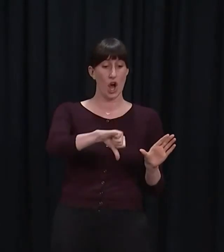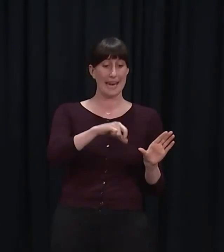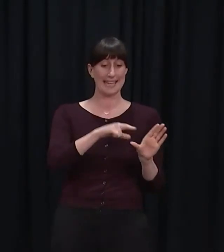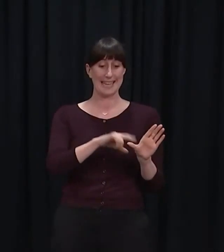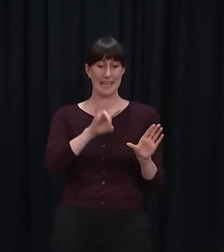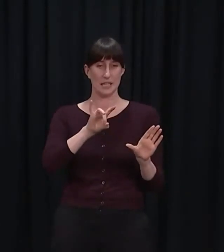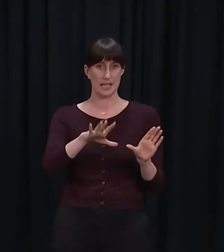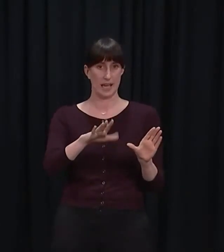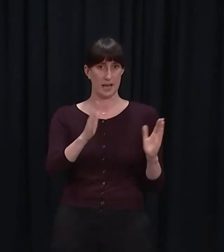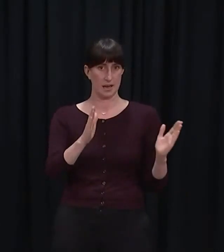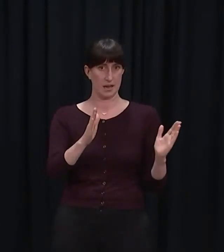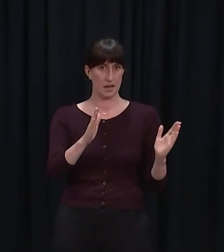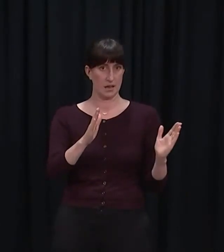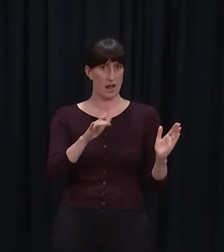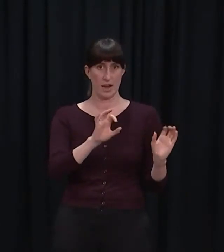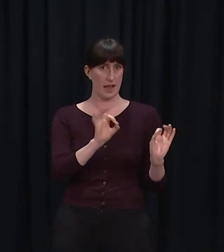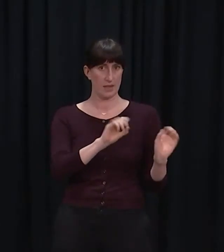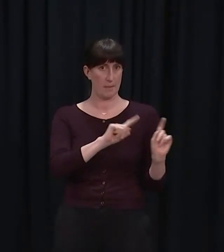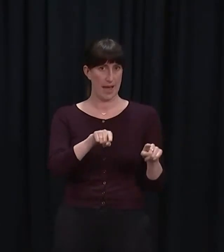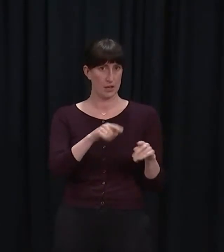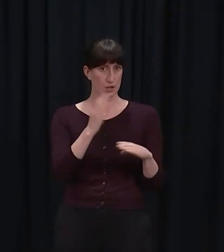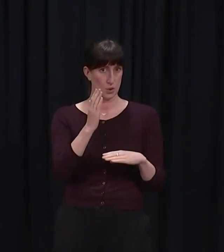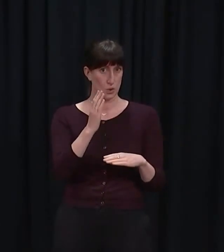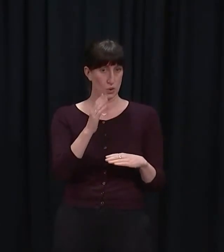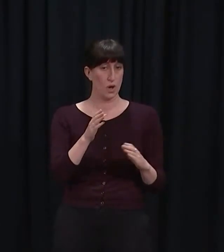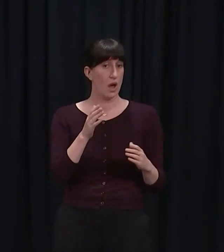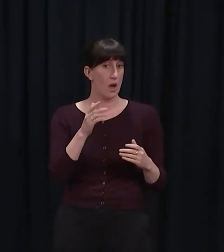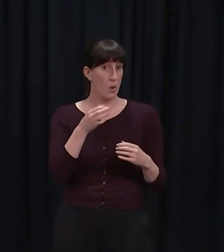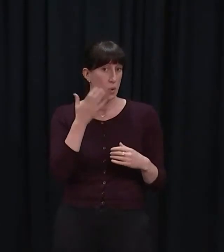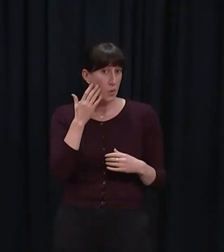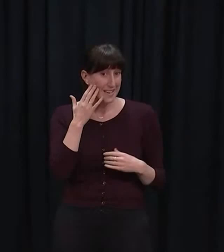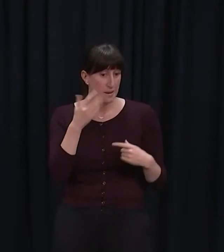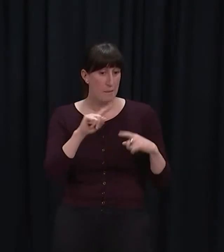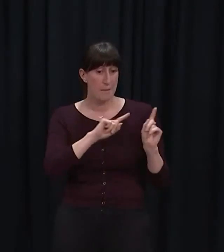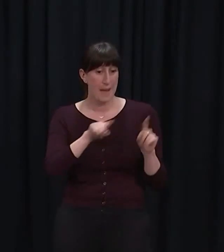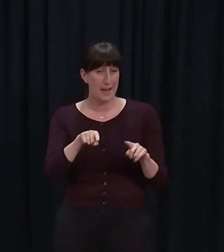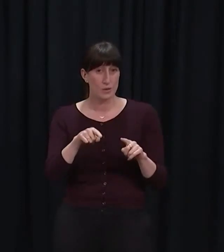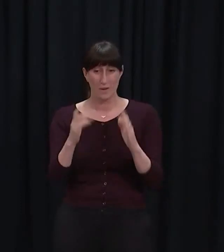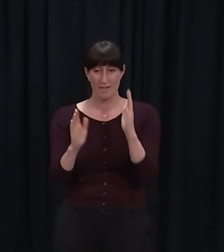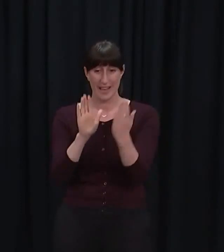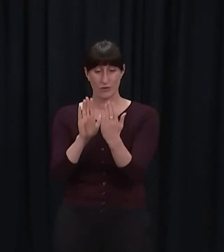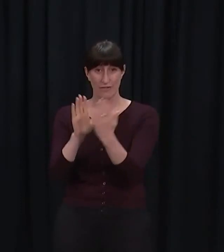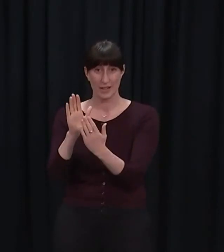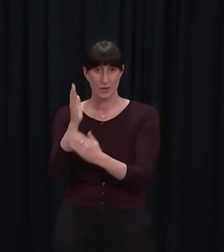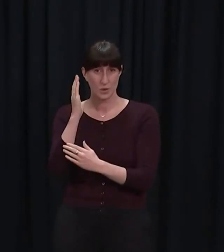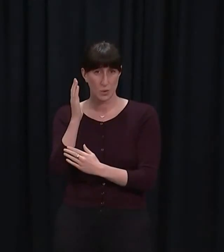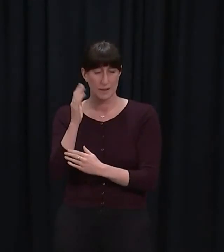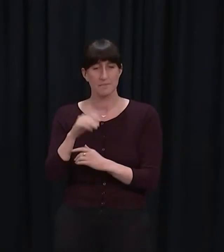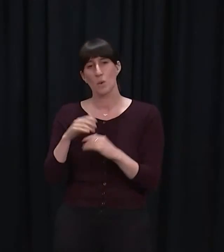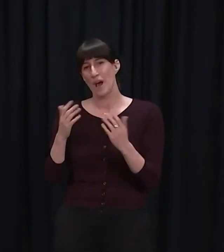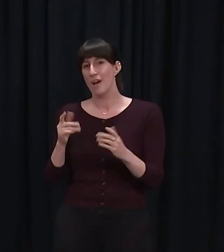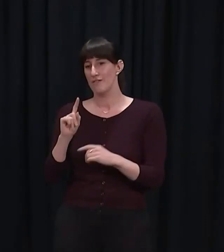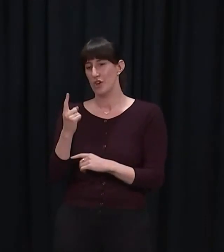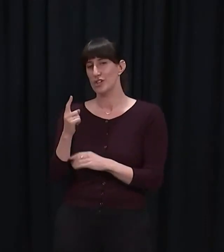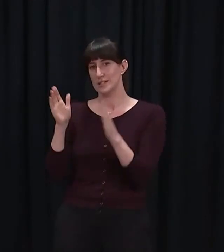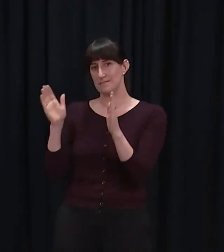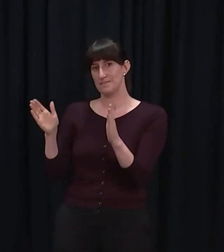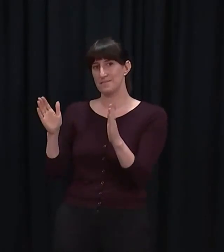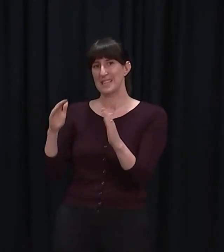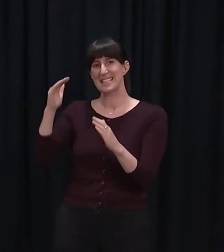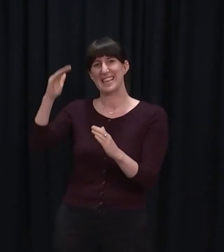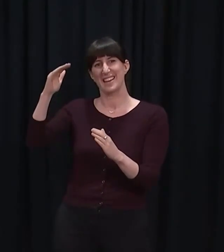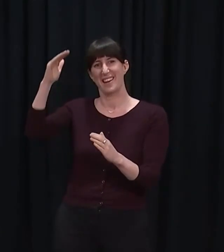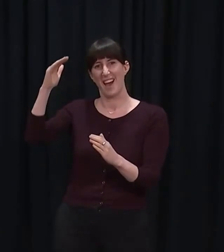and 10, so the rest of the secondary school system, when they can go back to face-to-face learning, we do want to give those senior secondary school students as